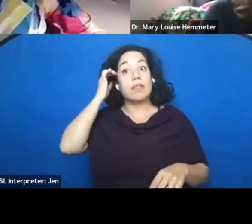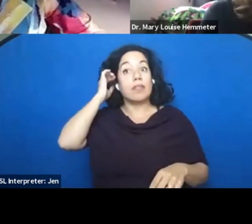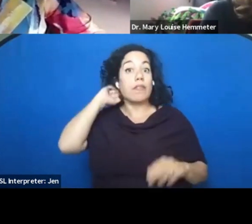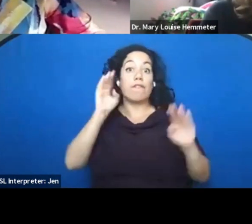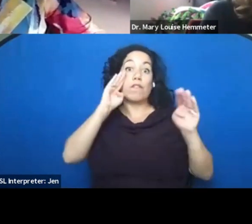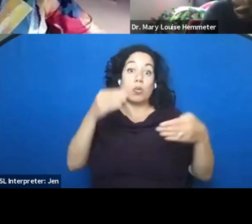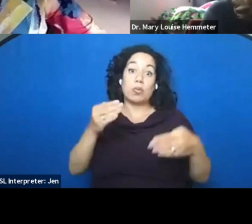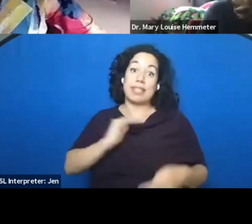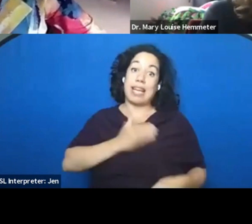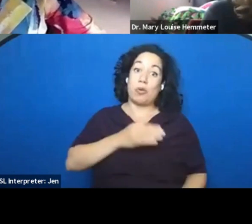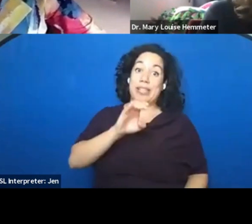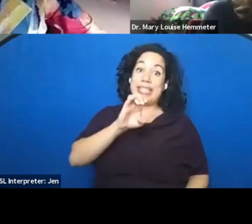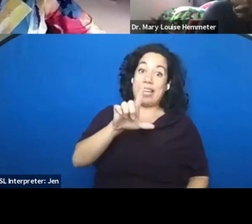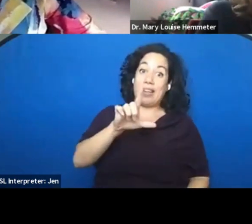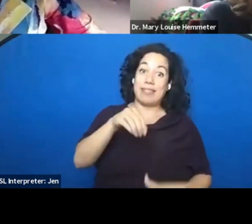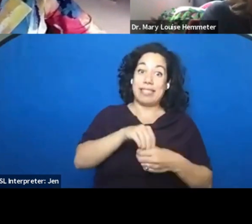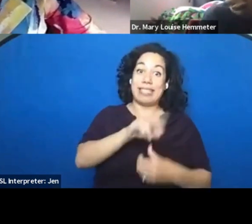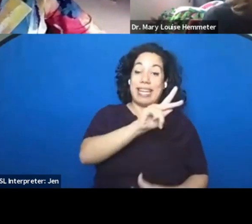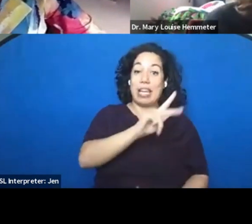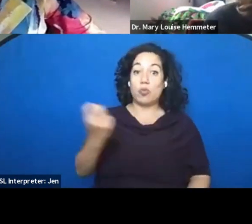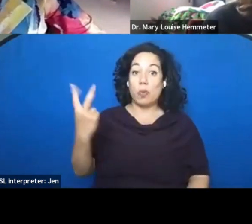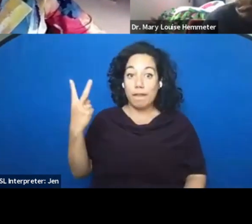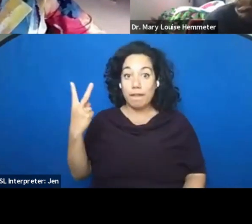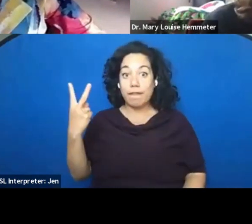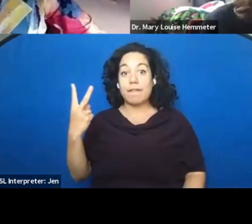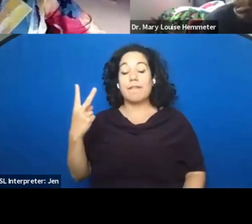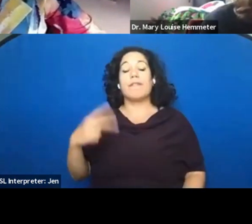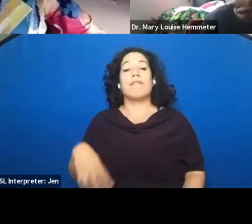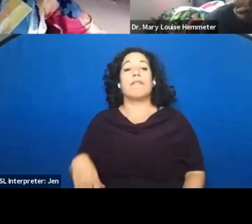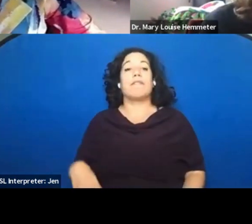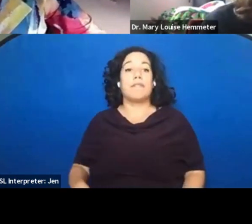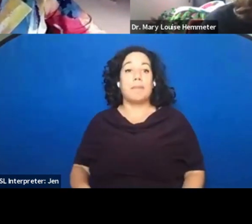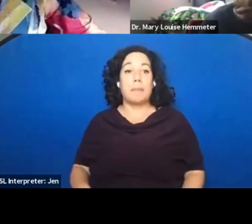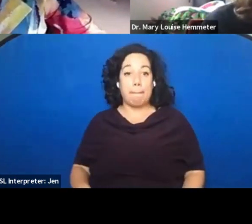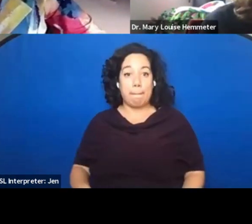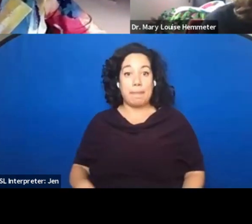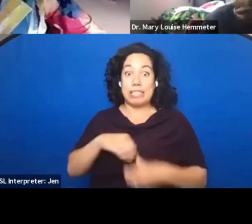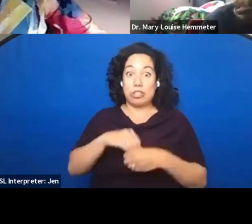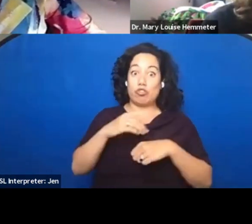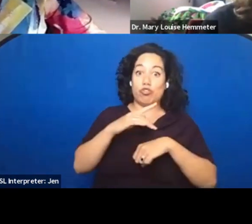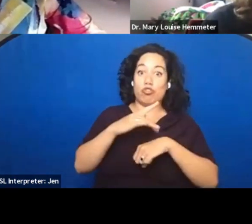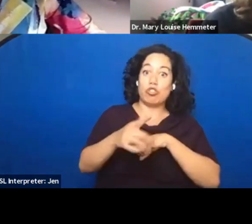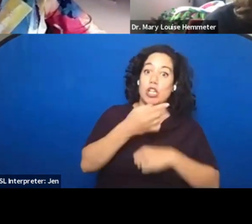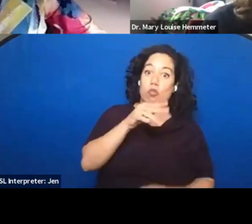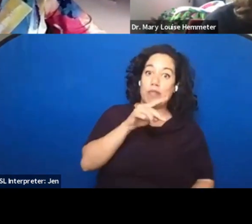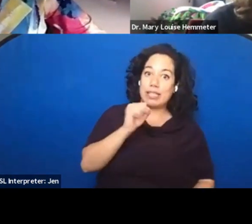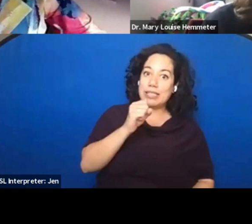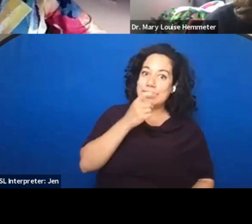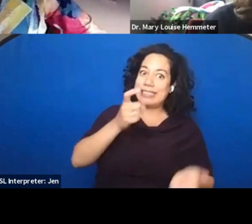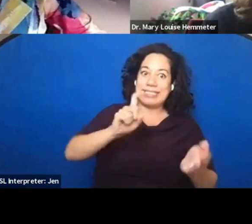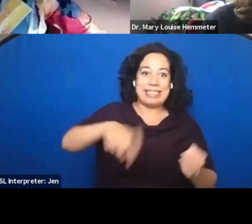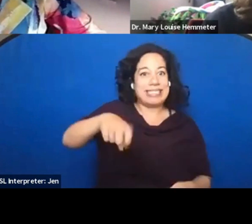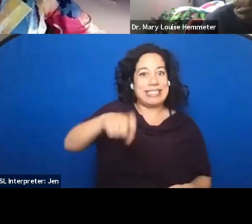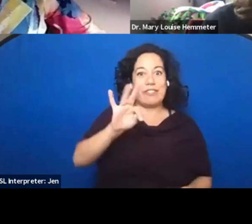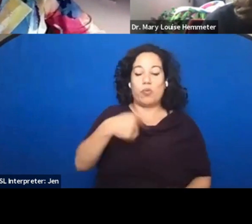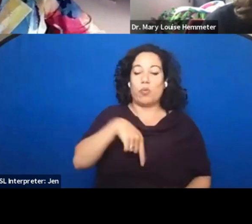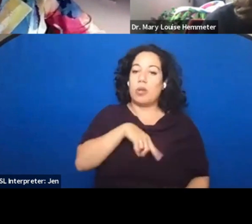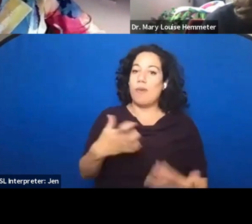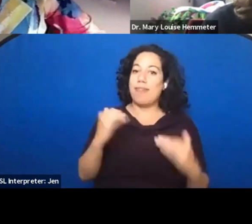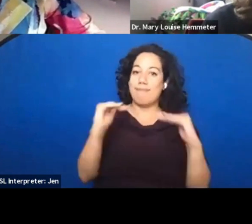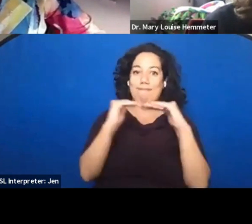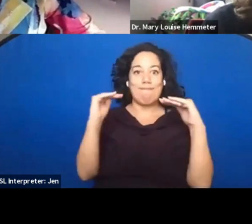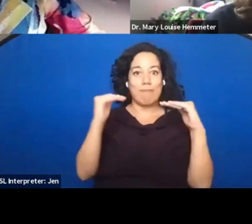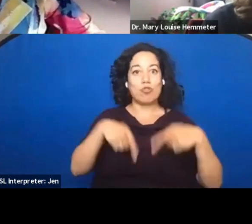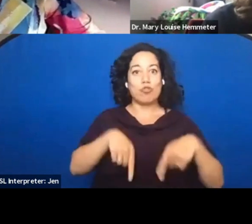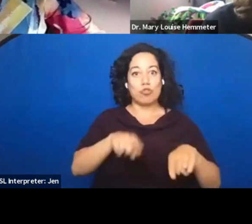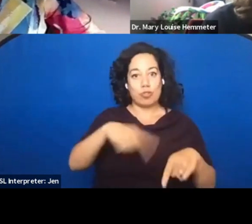ELs in the K-12 sector, particularly in the grades, is absolutely necessary if we're going to see equity, not only during